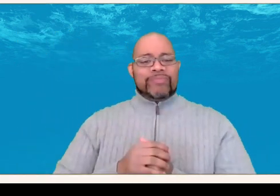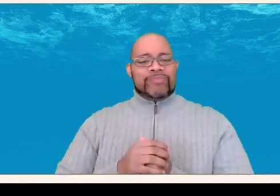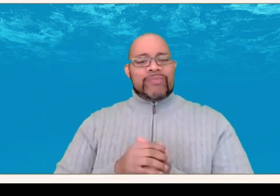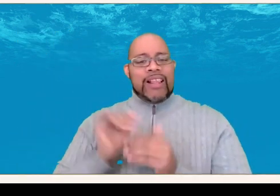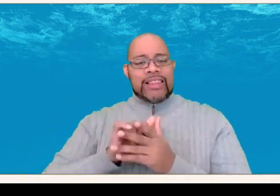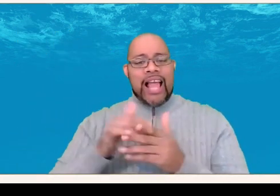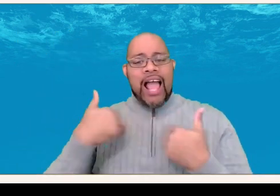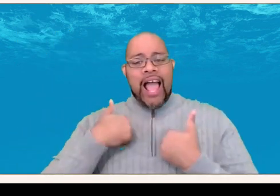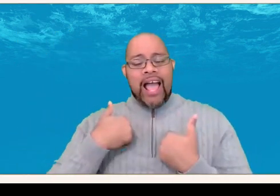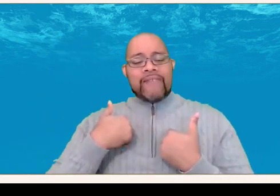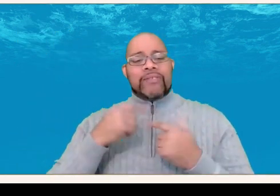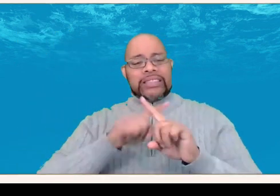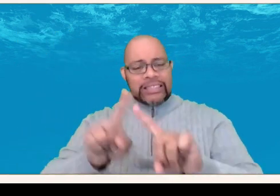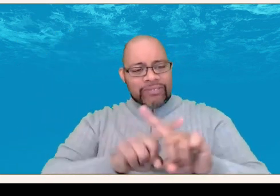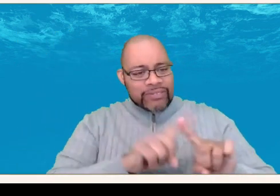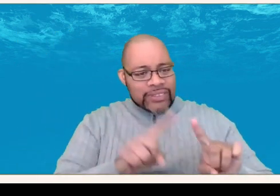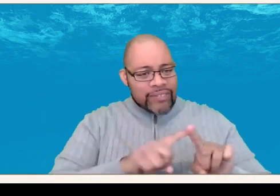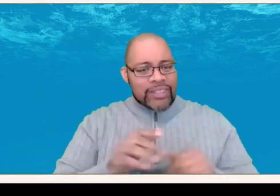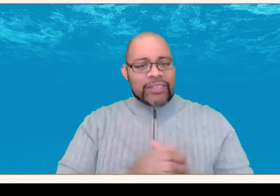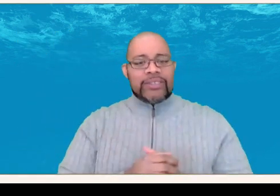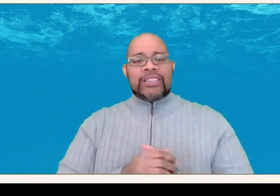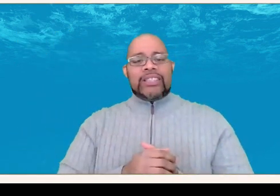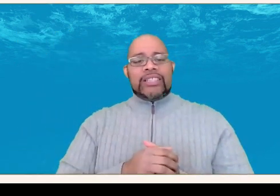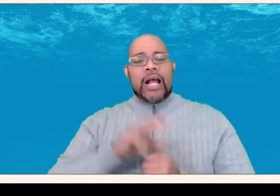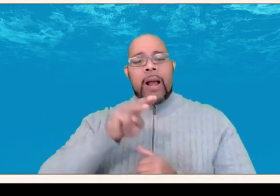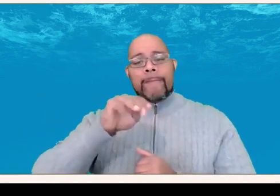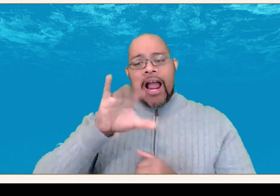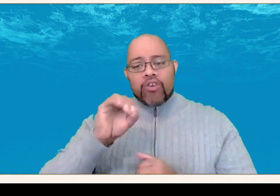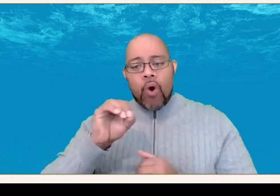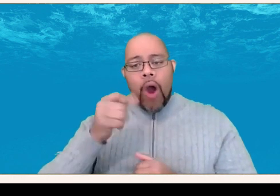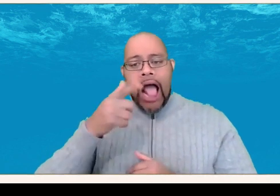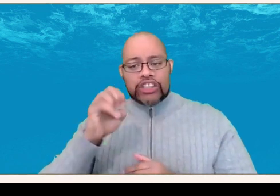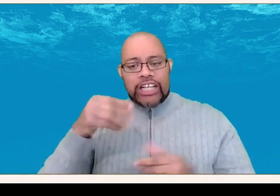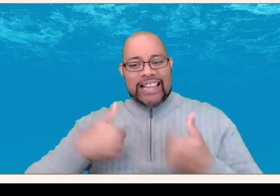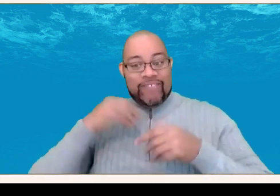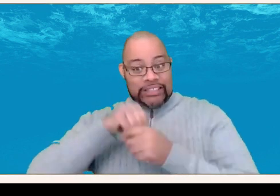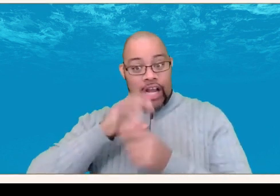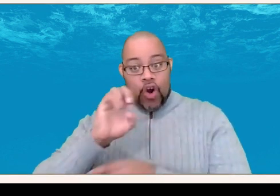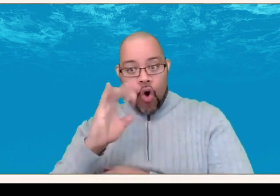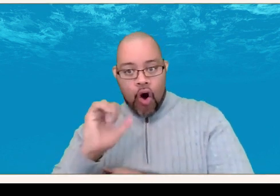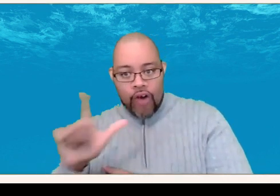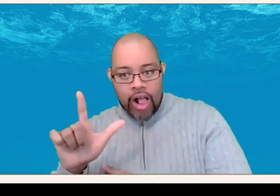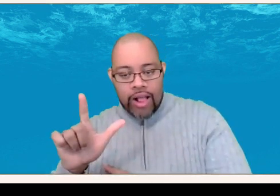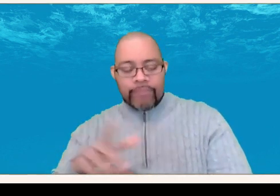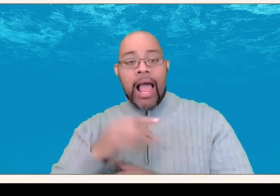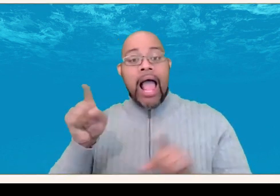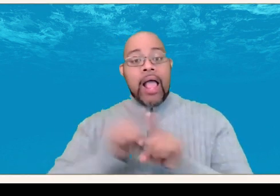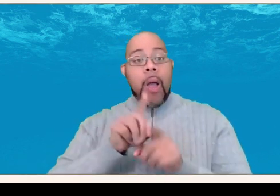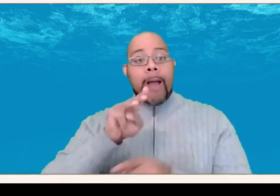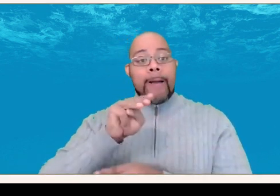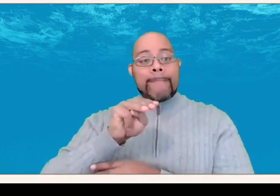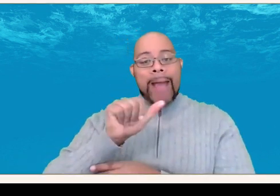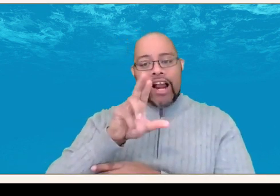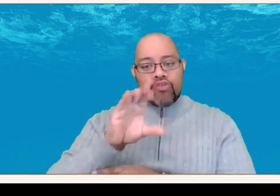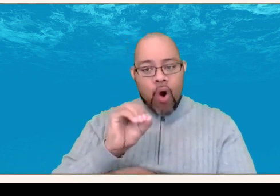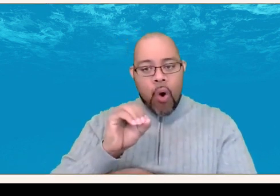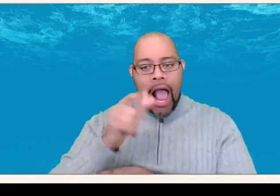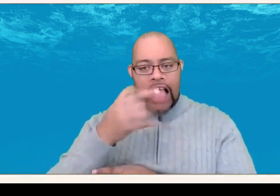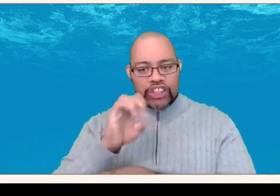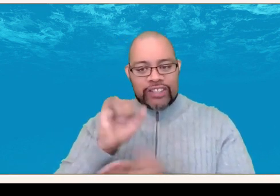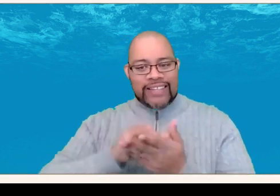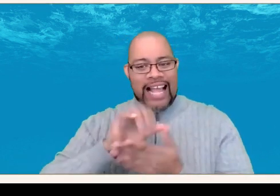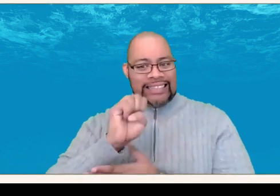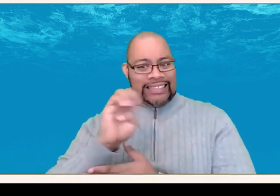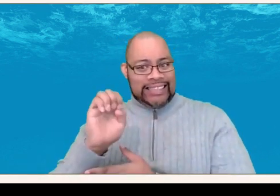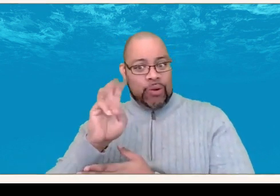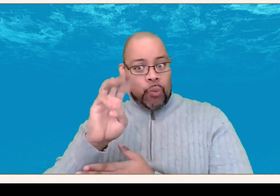These include phytoplanktons, such as diatoms and microalgae that live inside of corals, and macroalgae, also